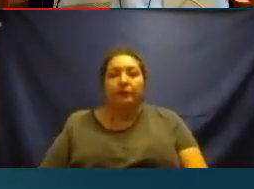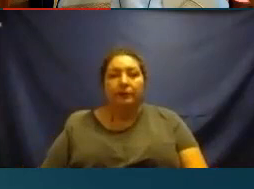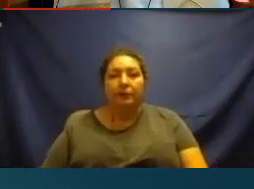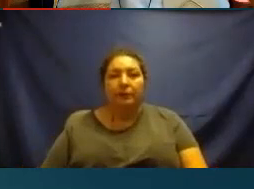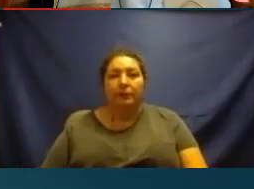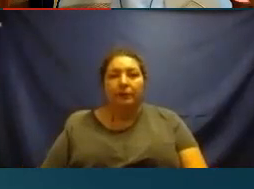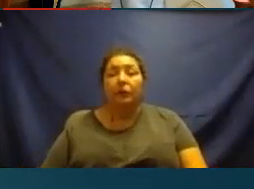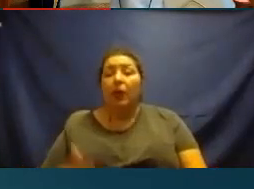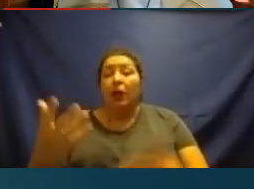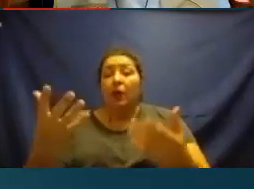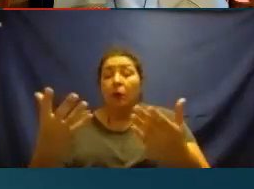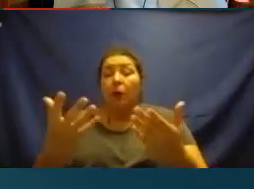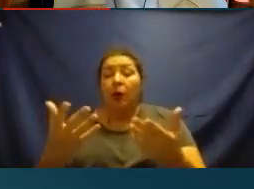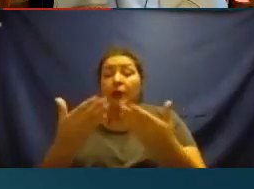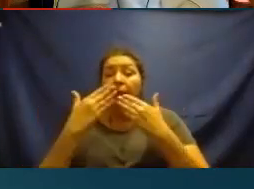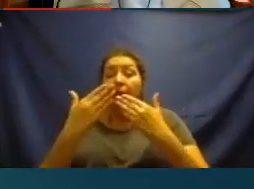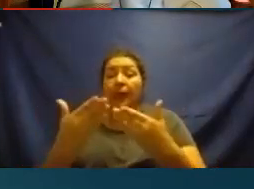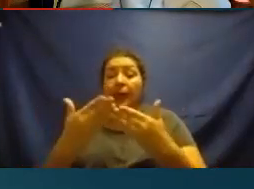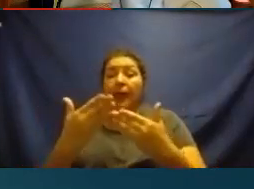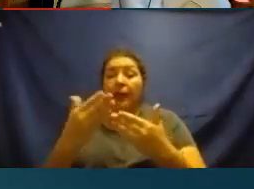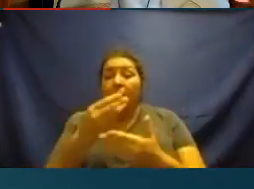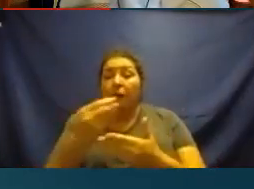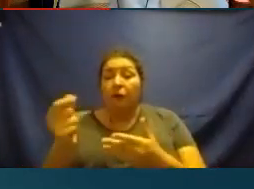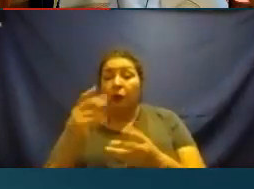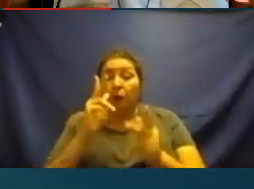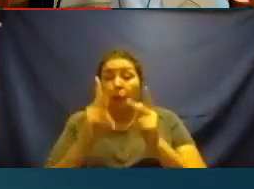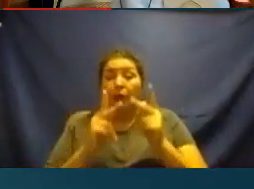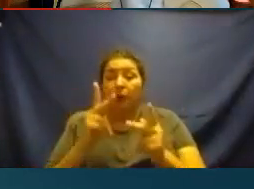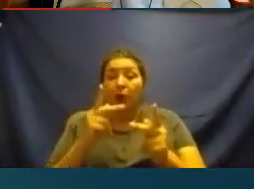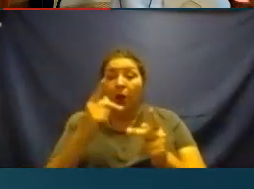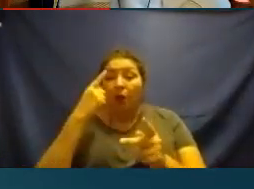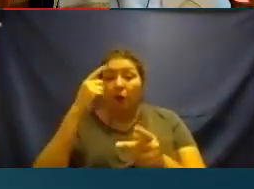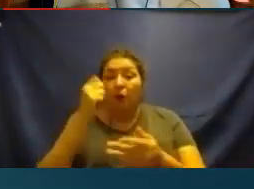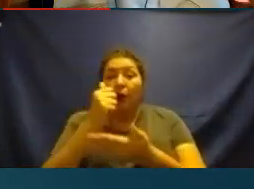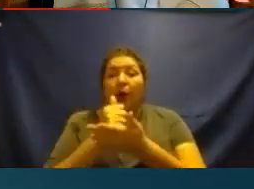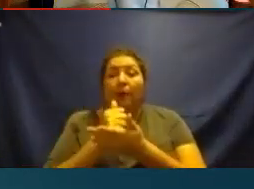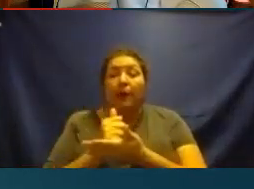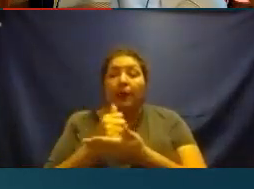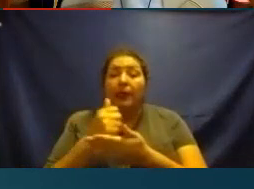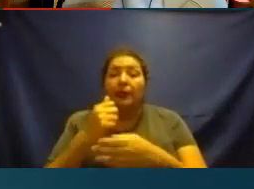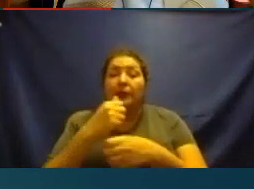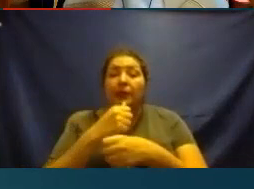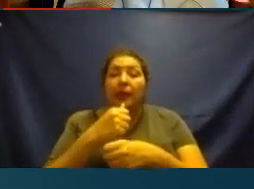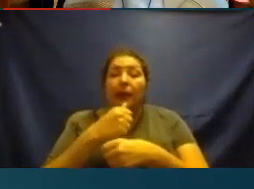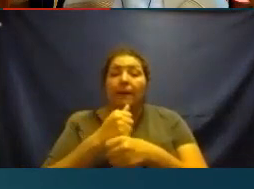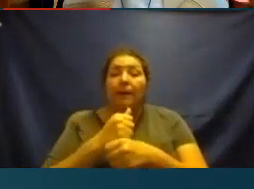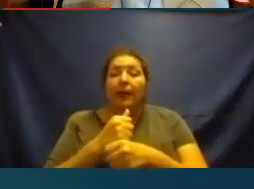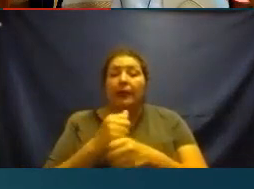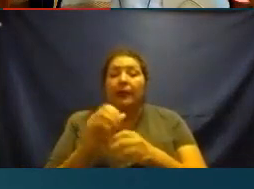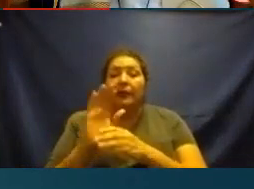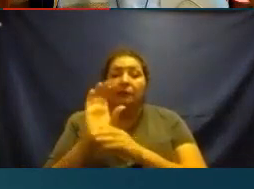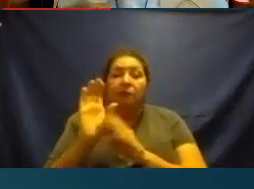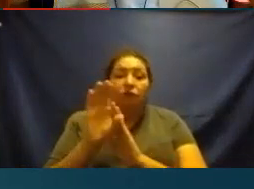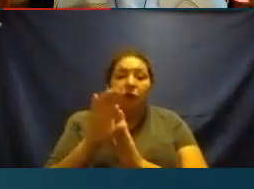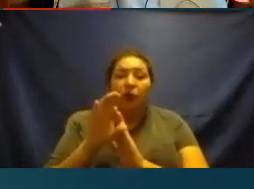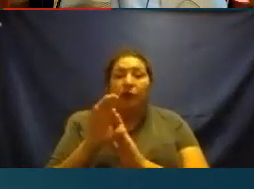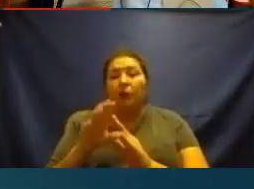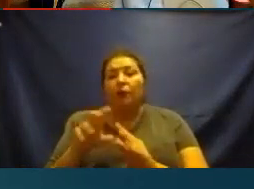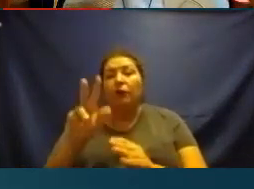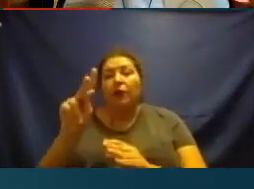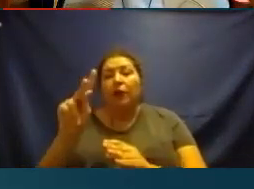I would like to thank a couple of people for helping us making this tape possible today, for Katja